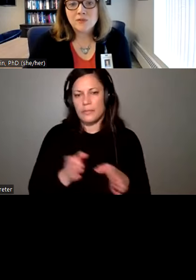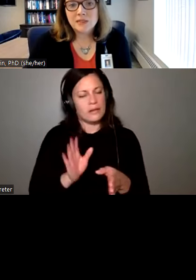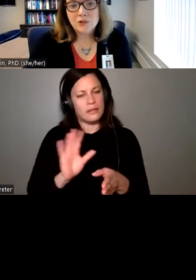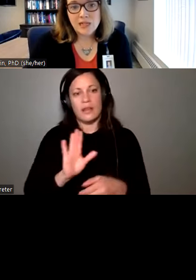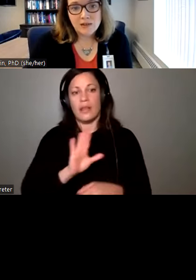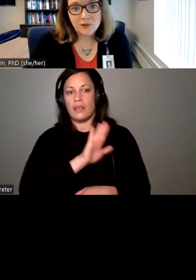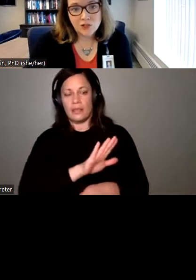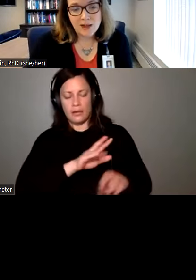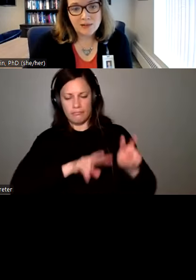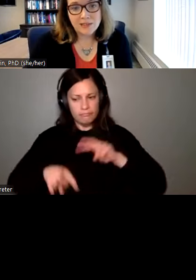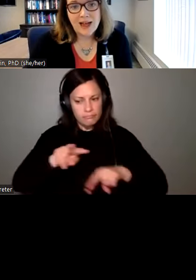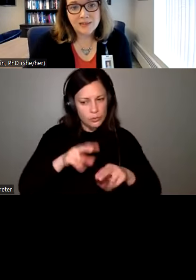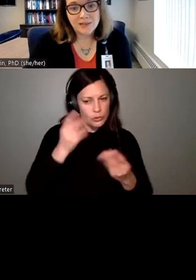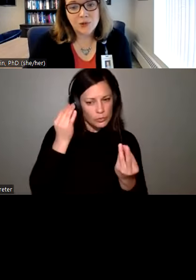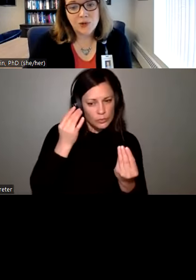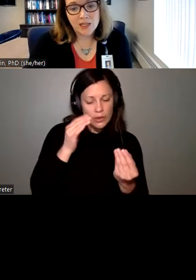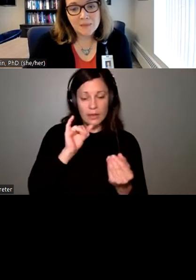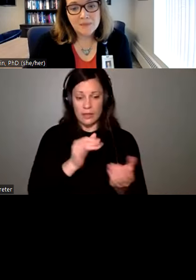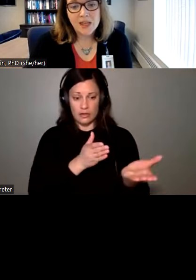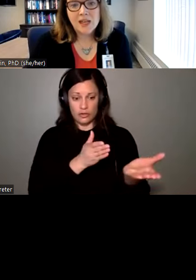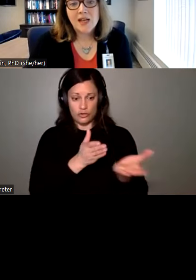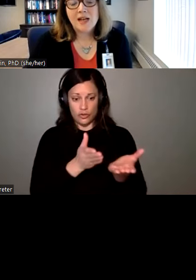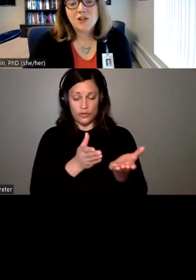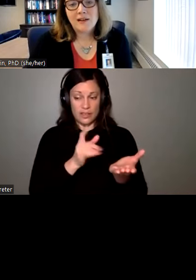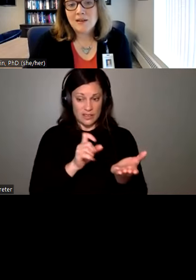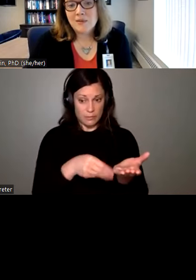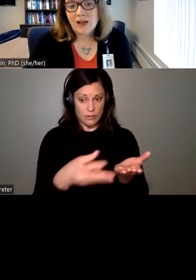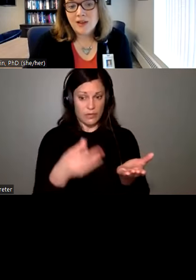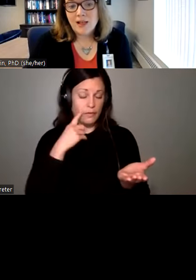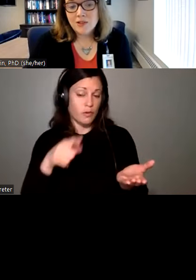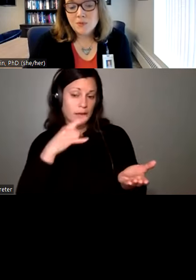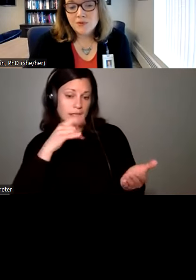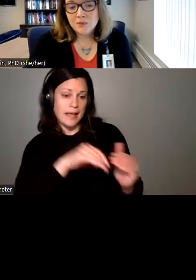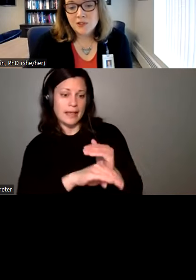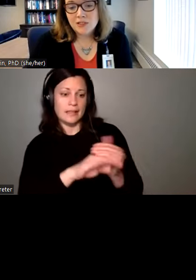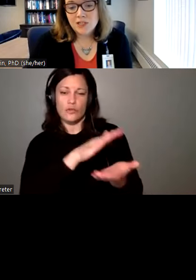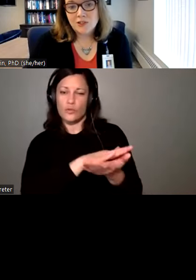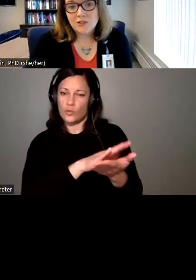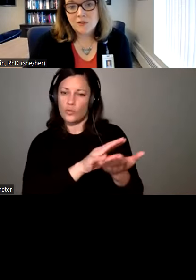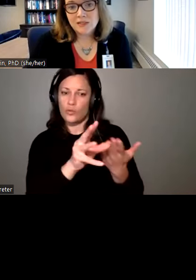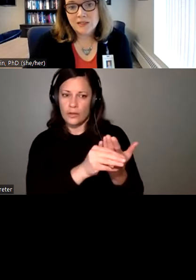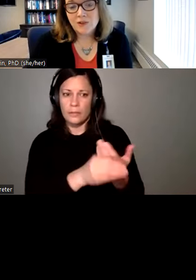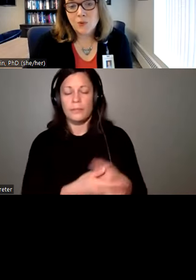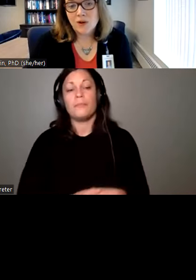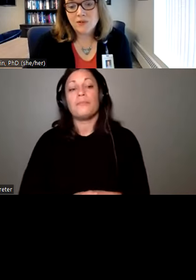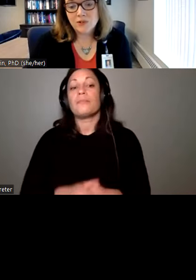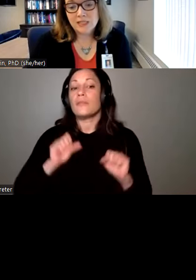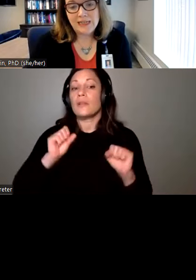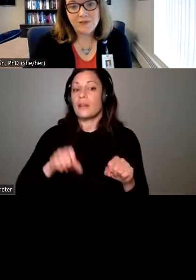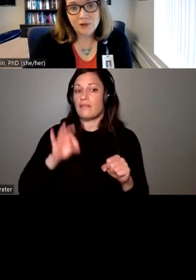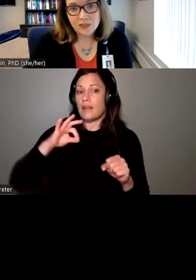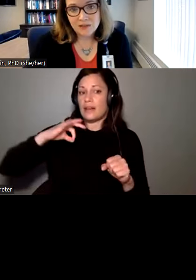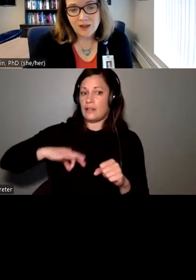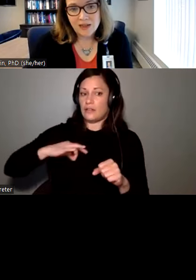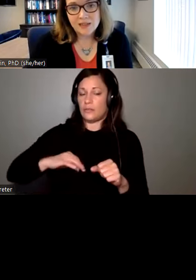whether services are needed for a child to access the curriculum. A child can be found eligible for special education services under one of